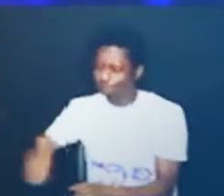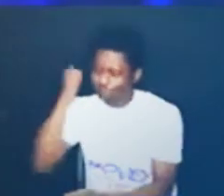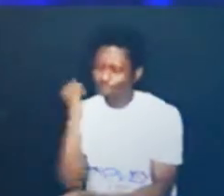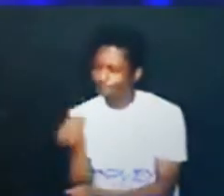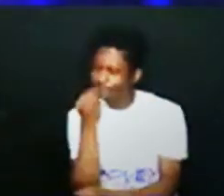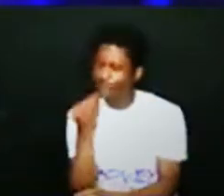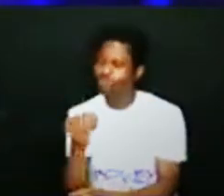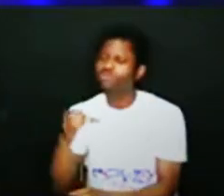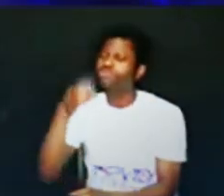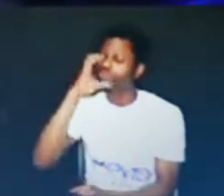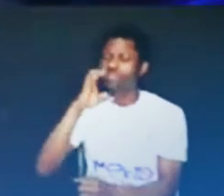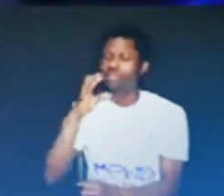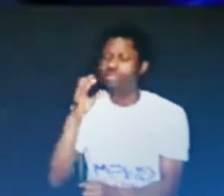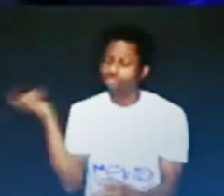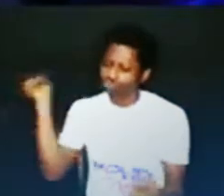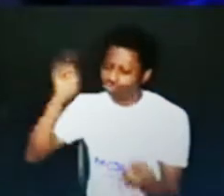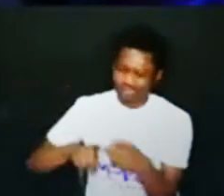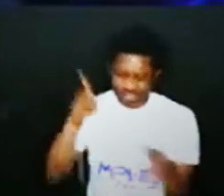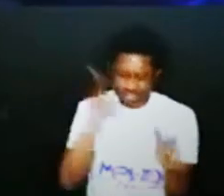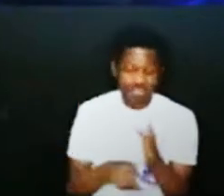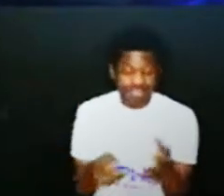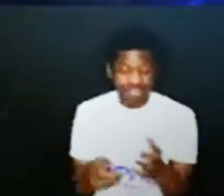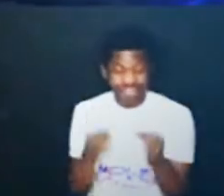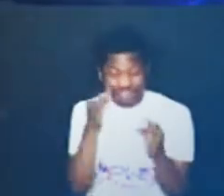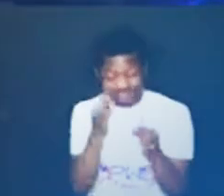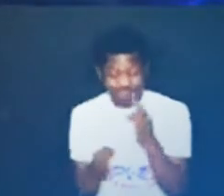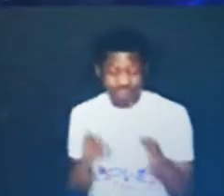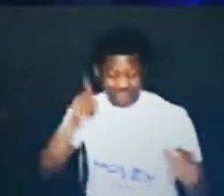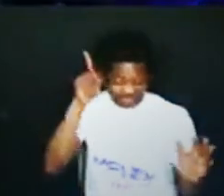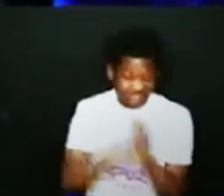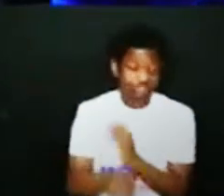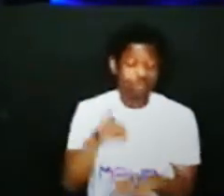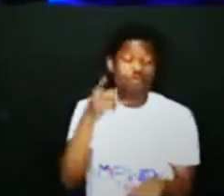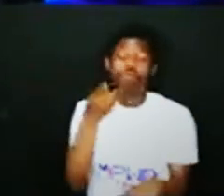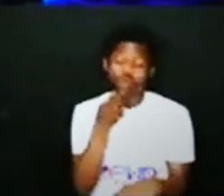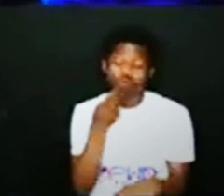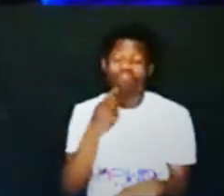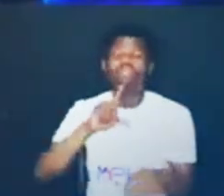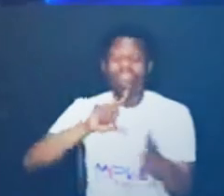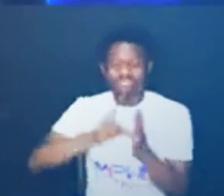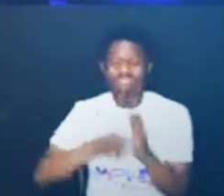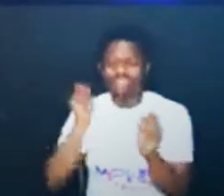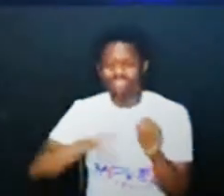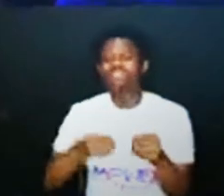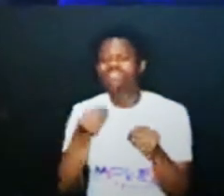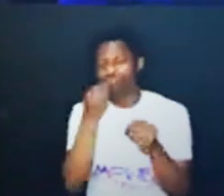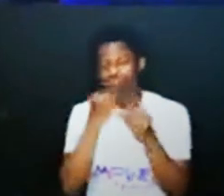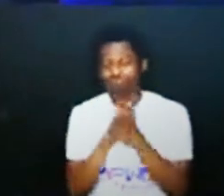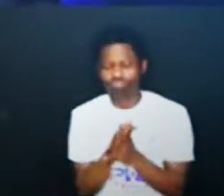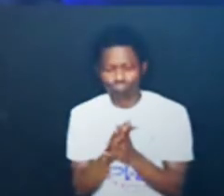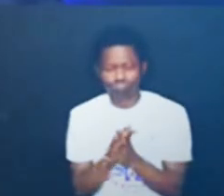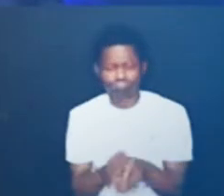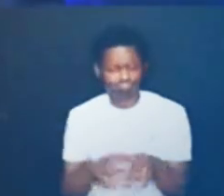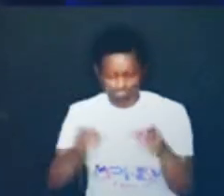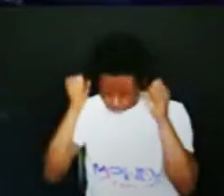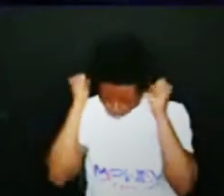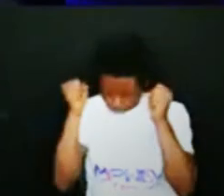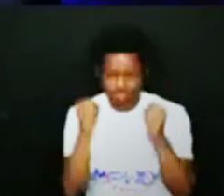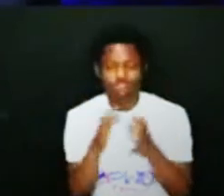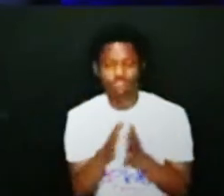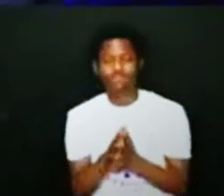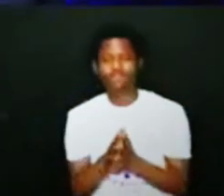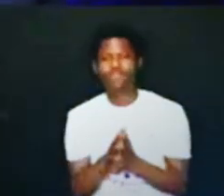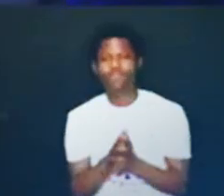Paul. Now the chin you da for no mubi num pam ke can won entam say worry nidi nanso worry num